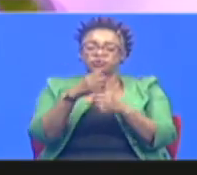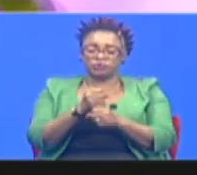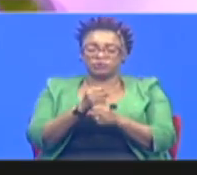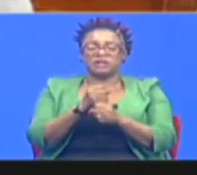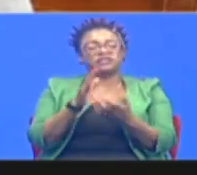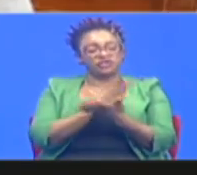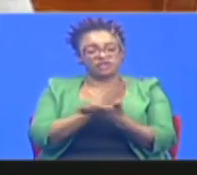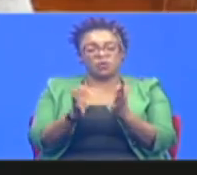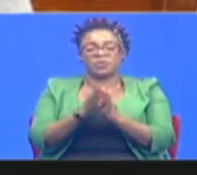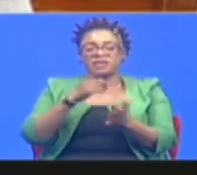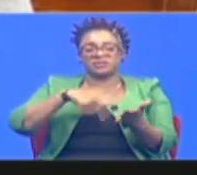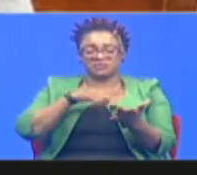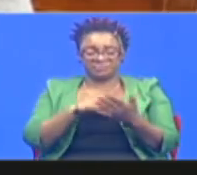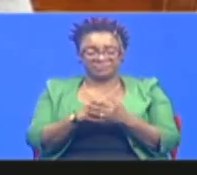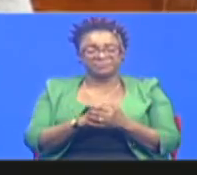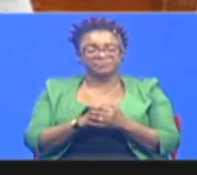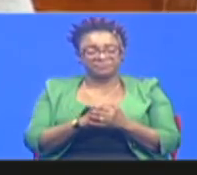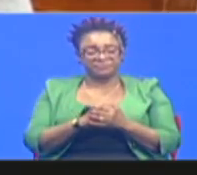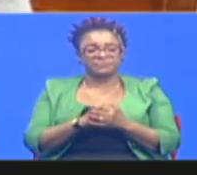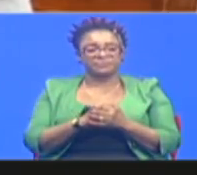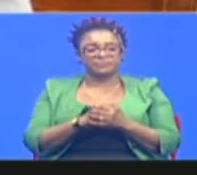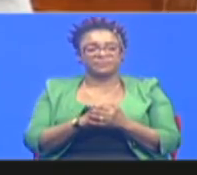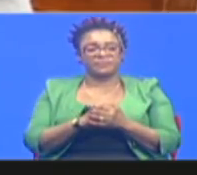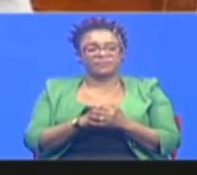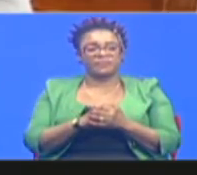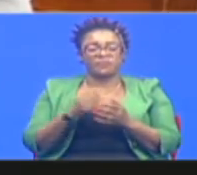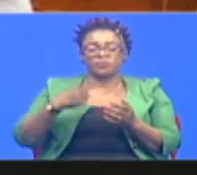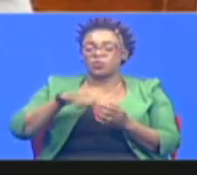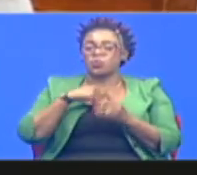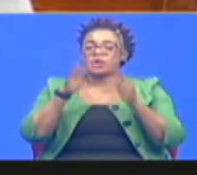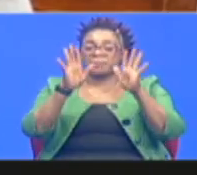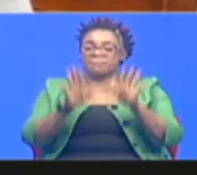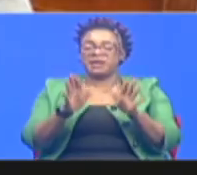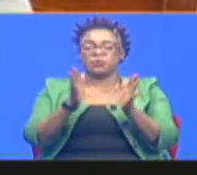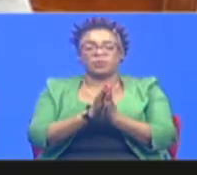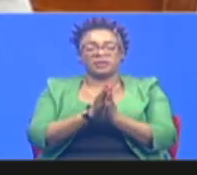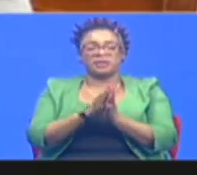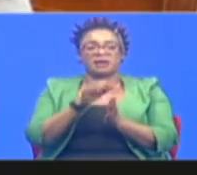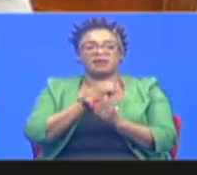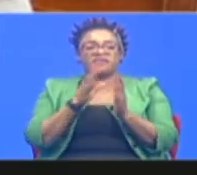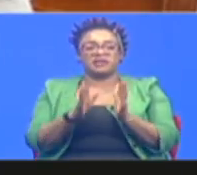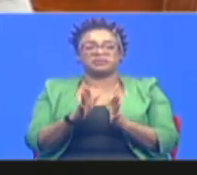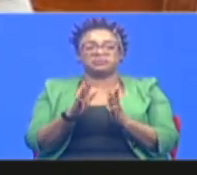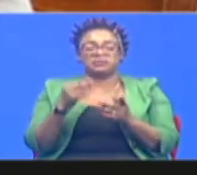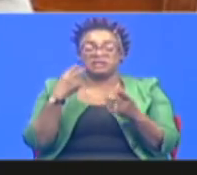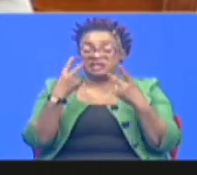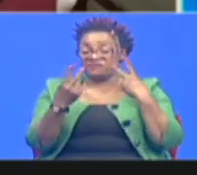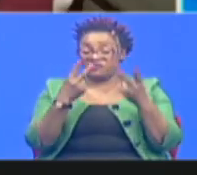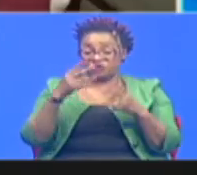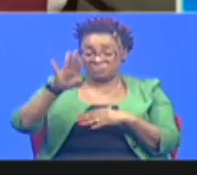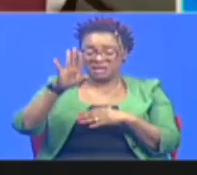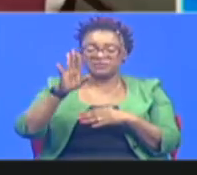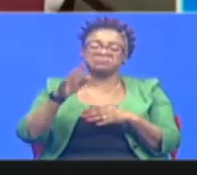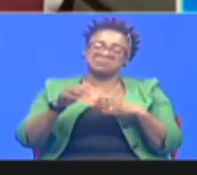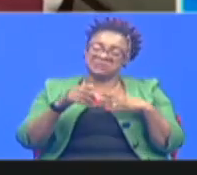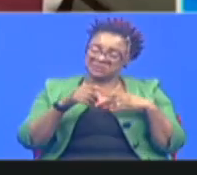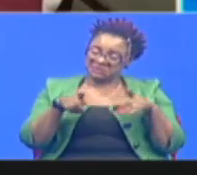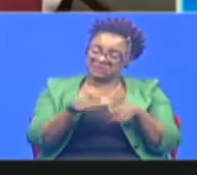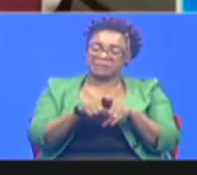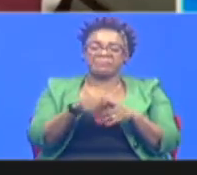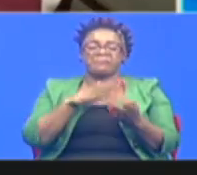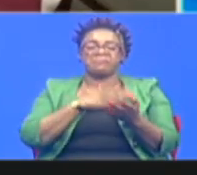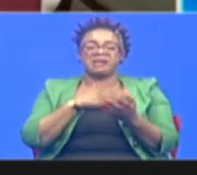what those were. Thank you so much. We campaigned with the late governor, and our vision is still my vision.